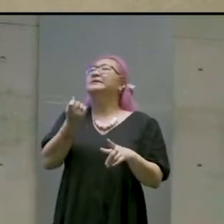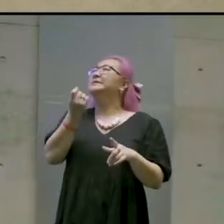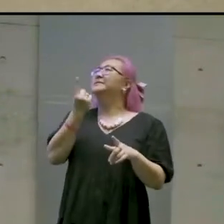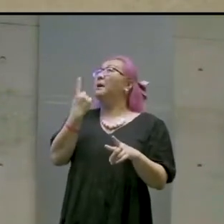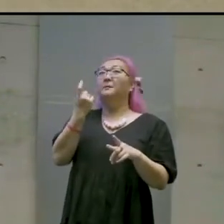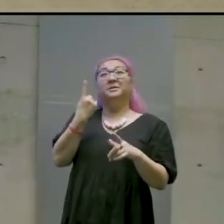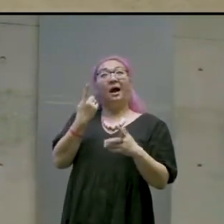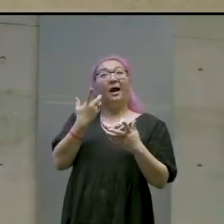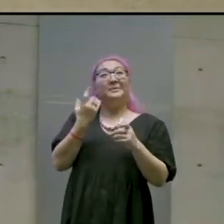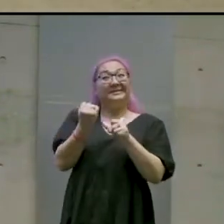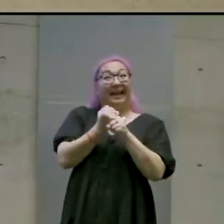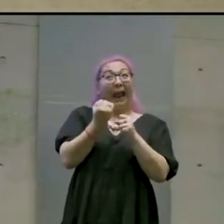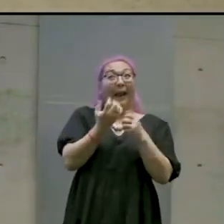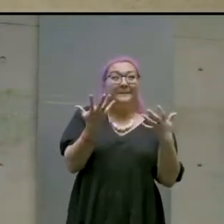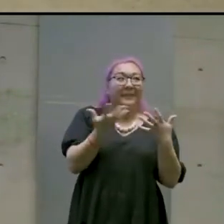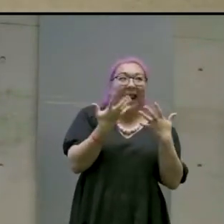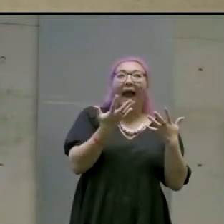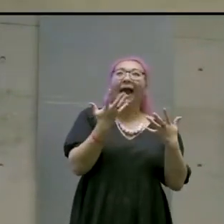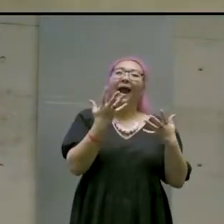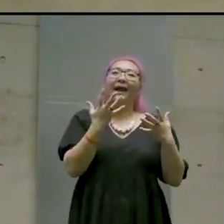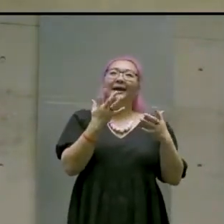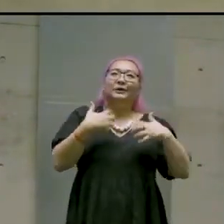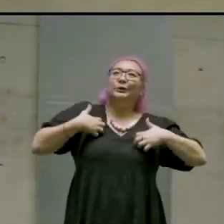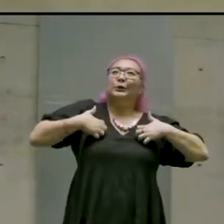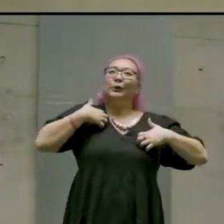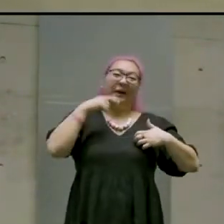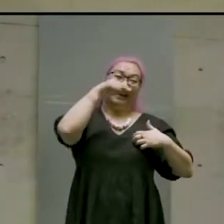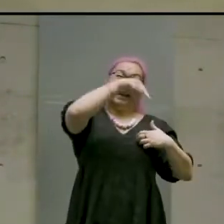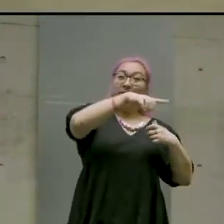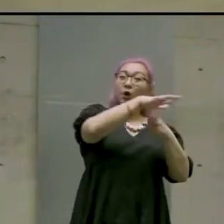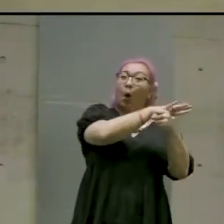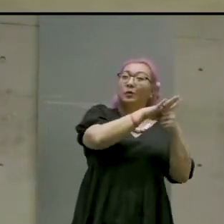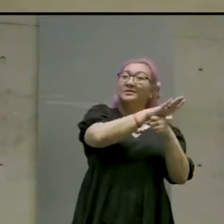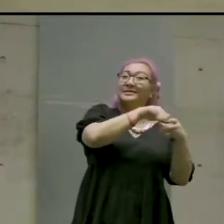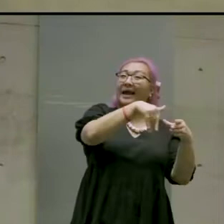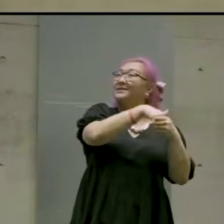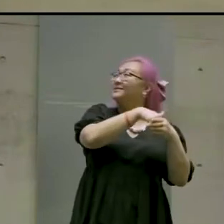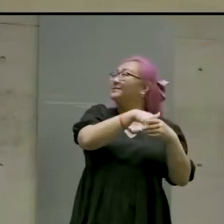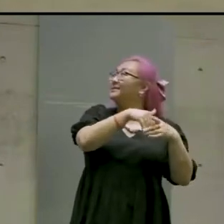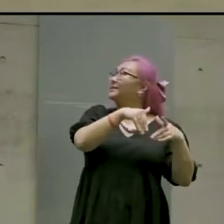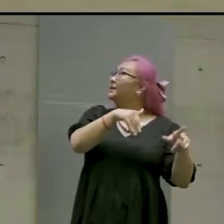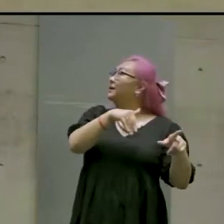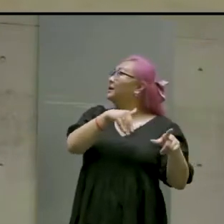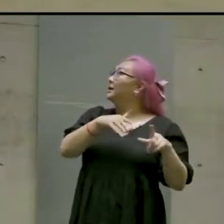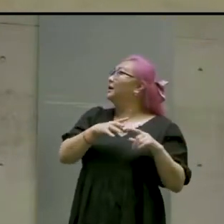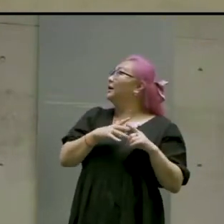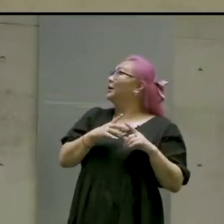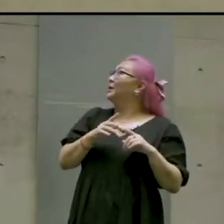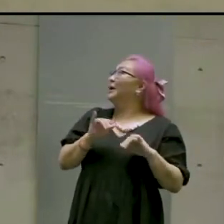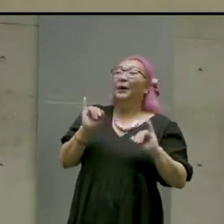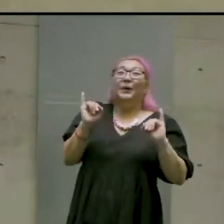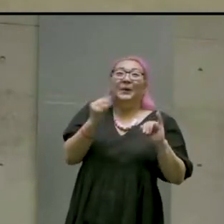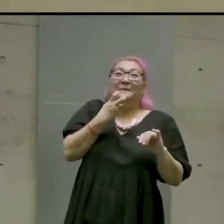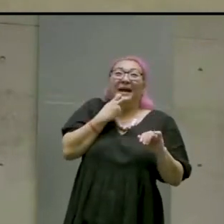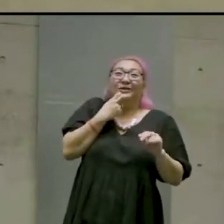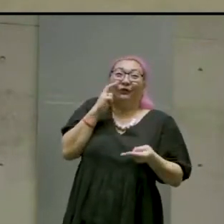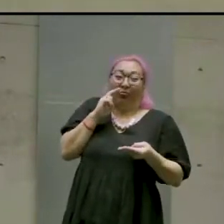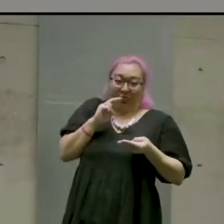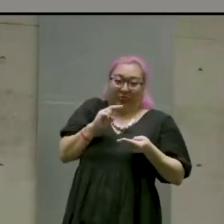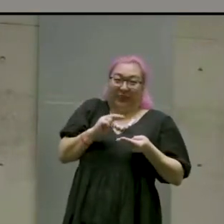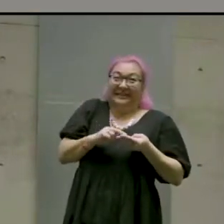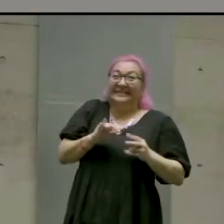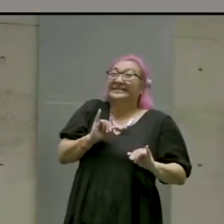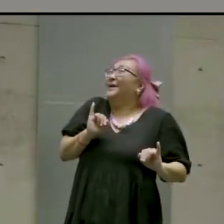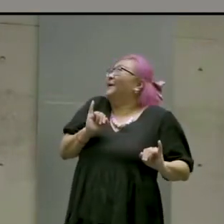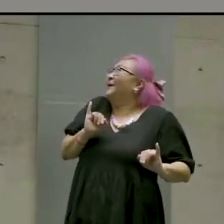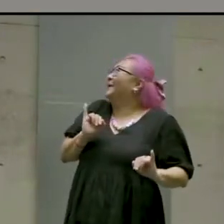in the finding of the context, particularly in adventure games and other games where investigating is sort of a part of it. Oh